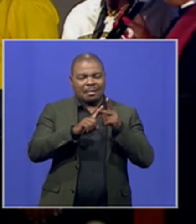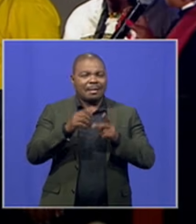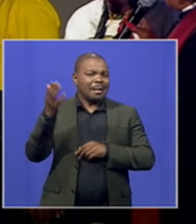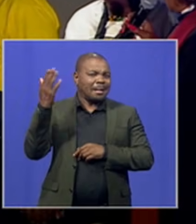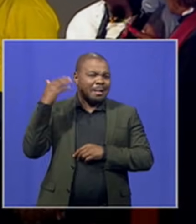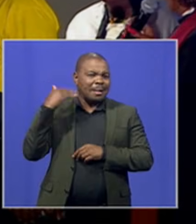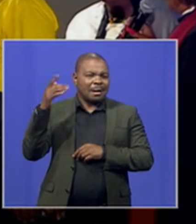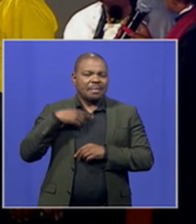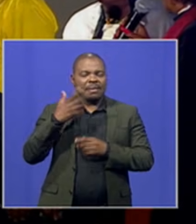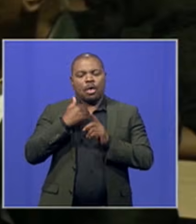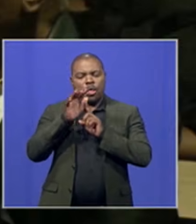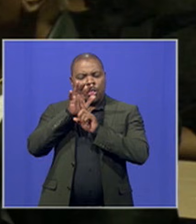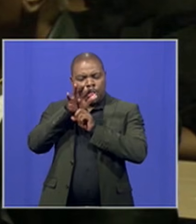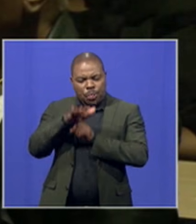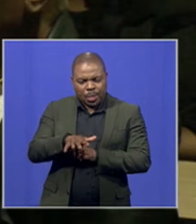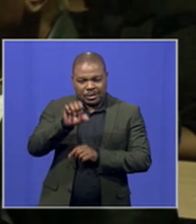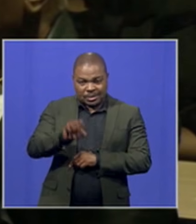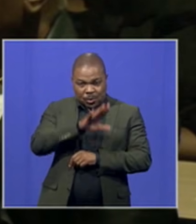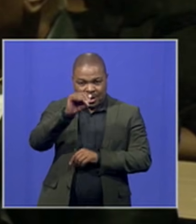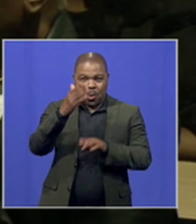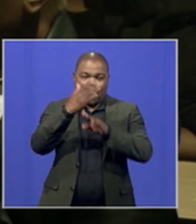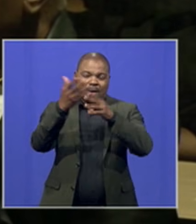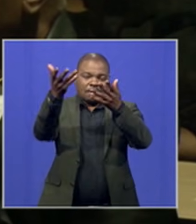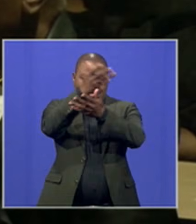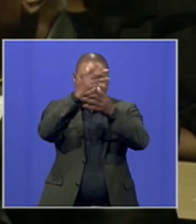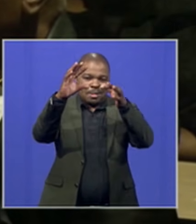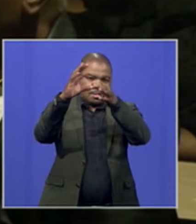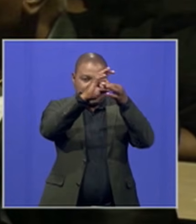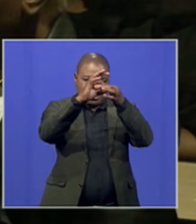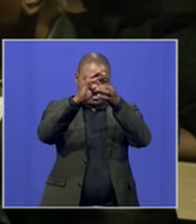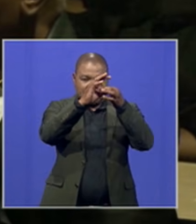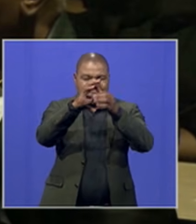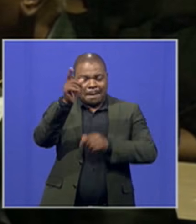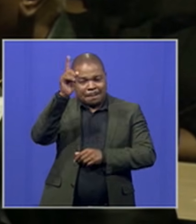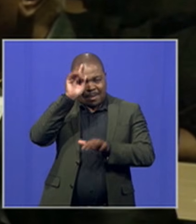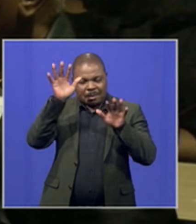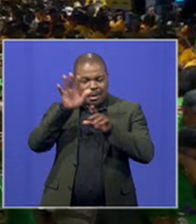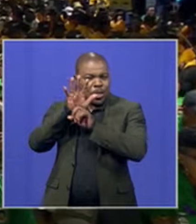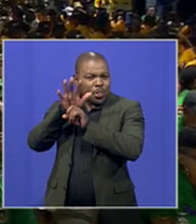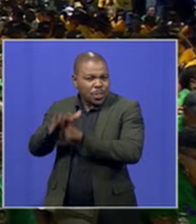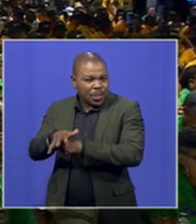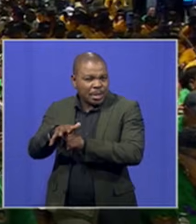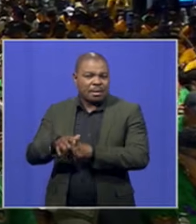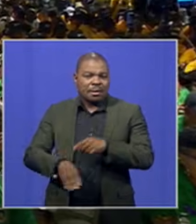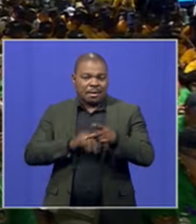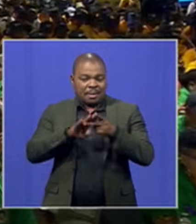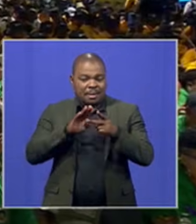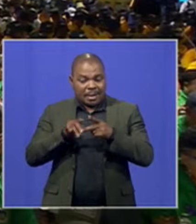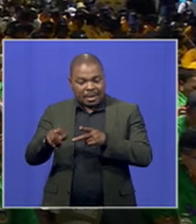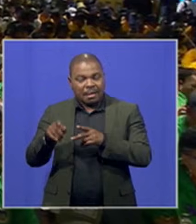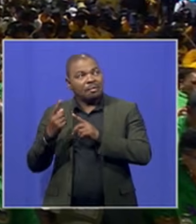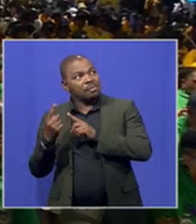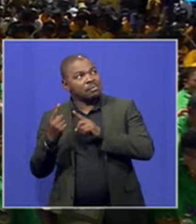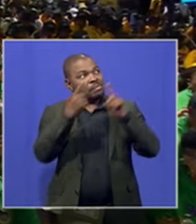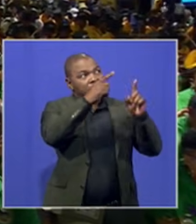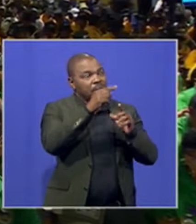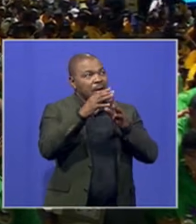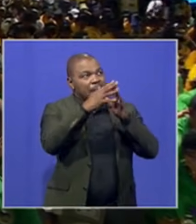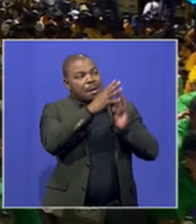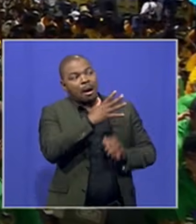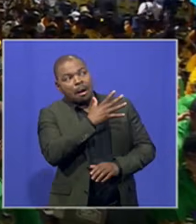ba hanyapetsi ka rana Afrika Borwa ba kileng ba hatella batho ba batsho ba mathela mole America ho lo